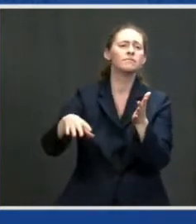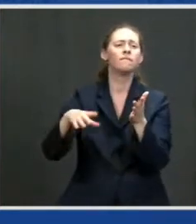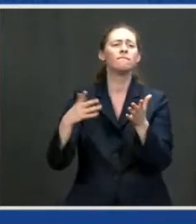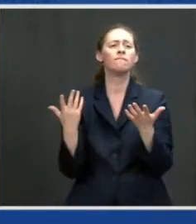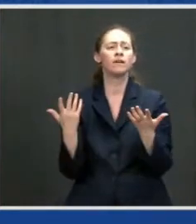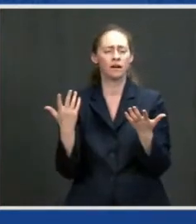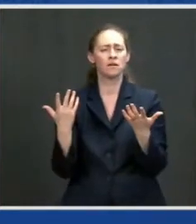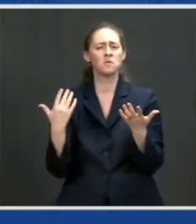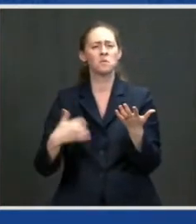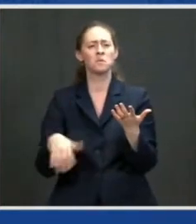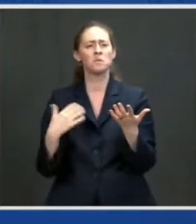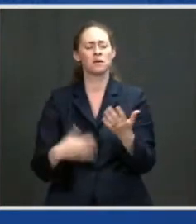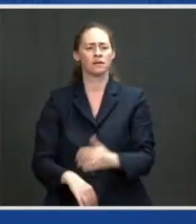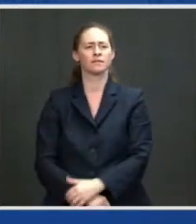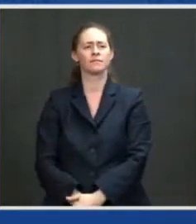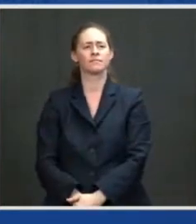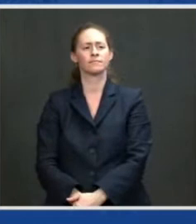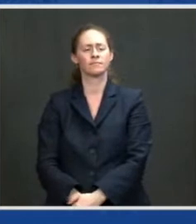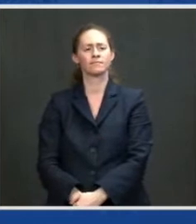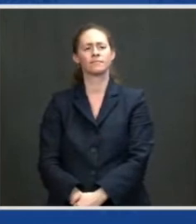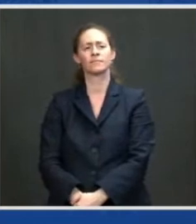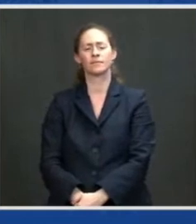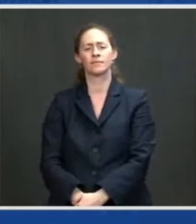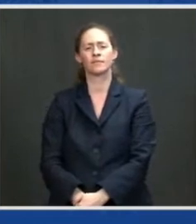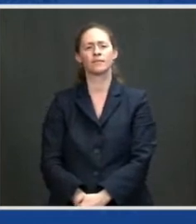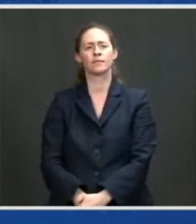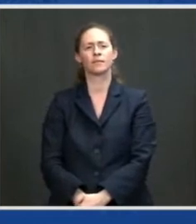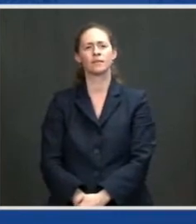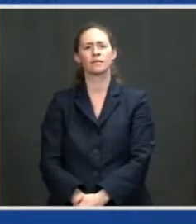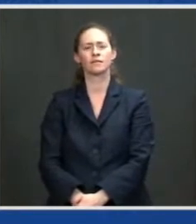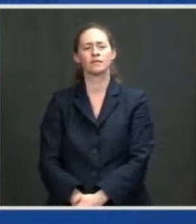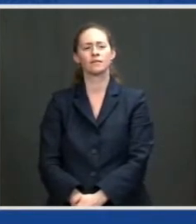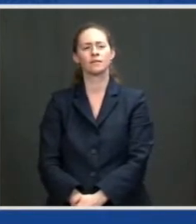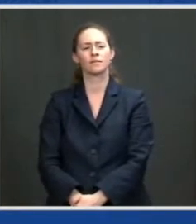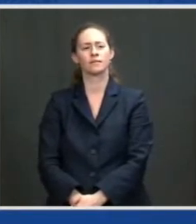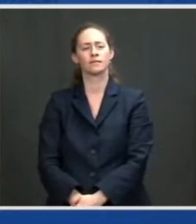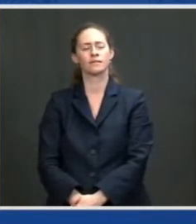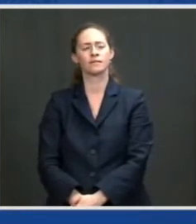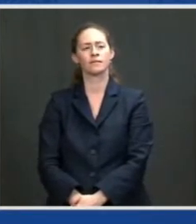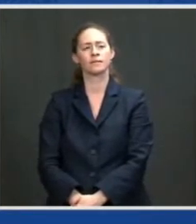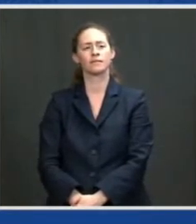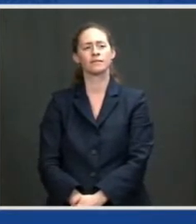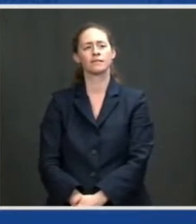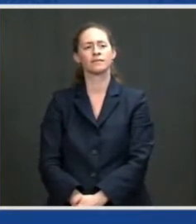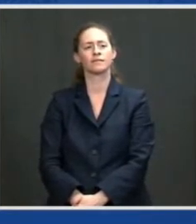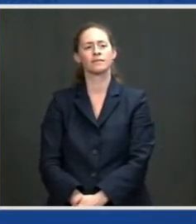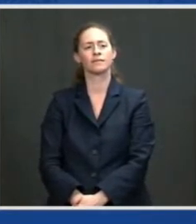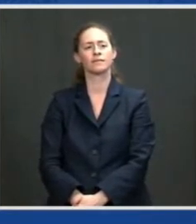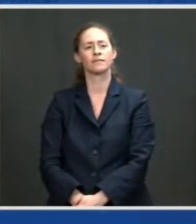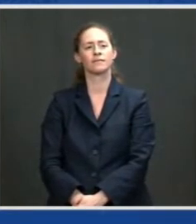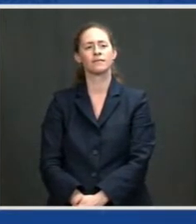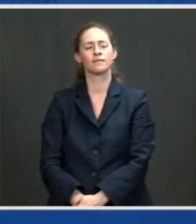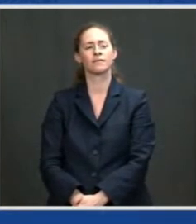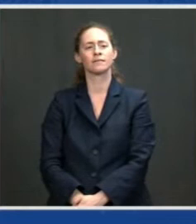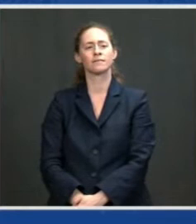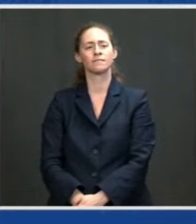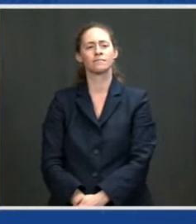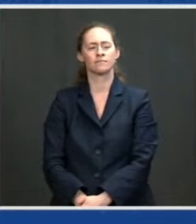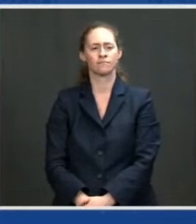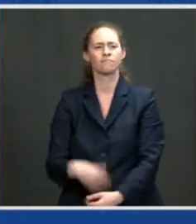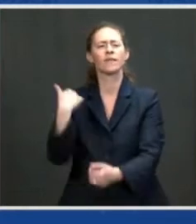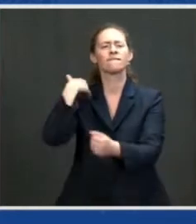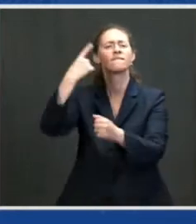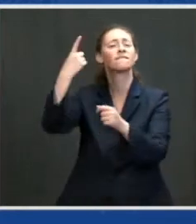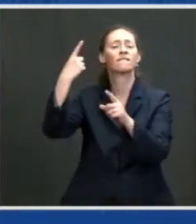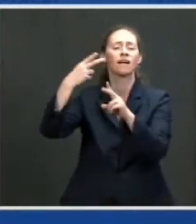to get done. And that is that, you know, there's a thing called DARPA, which is the Defense Applied Application Research.